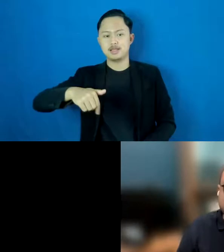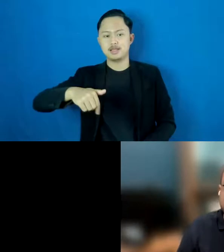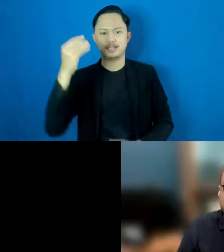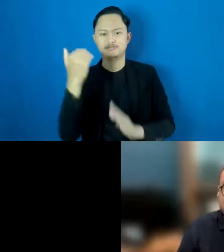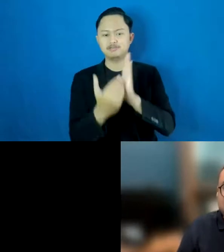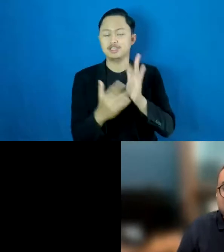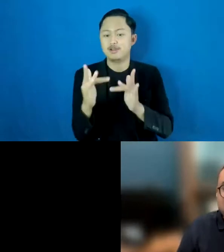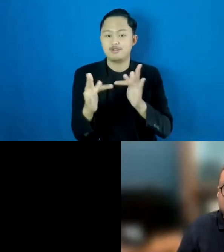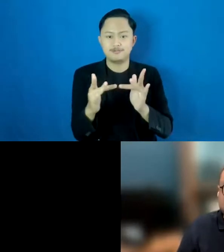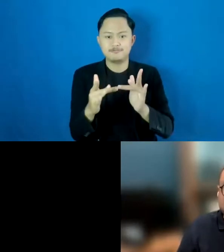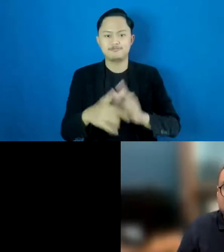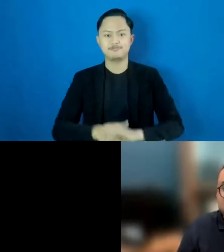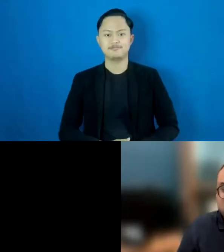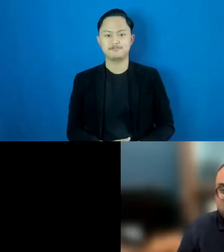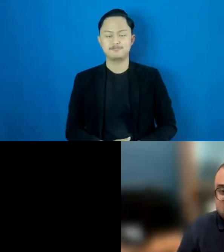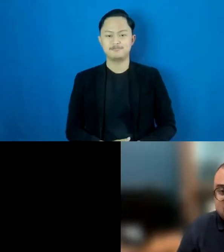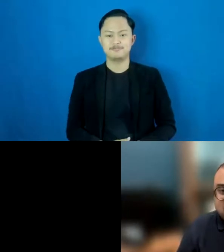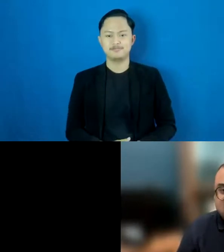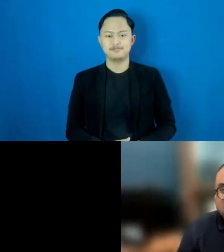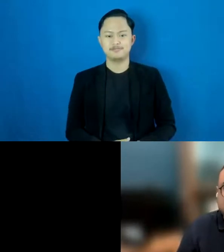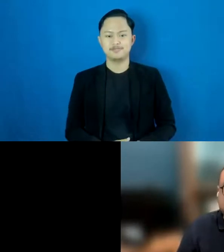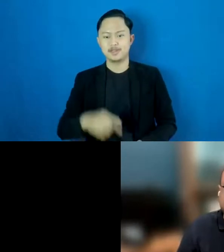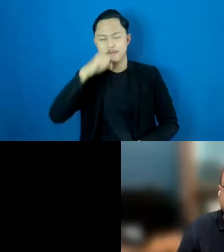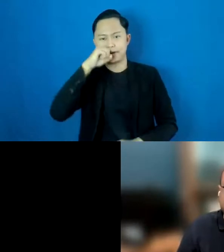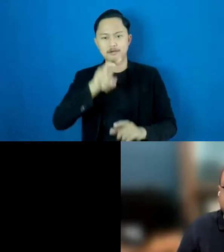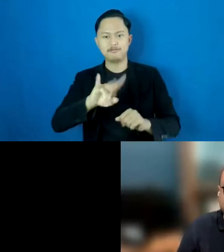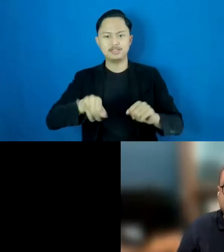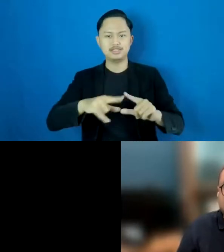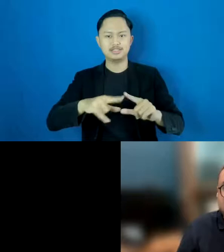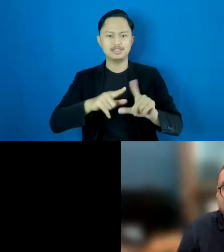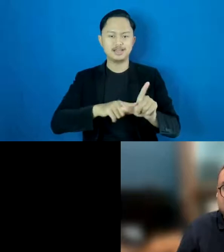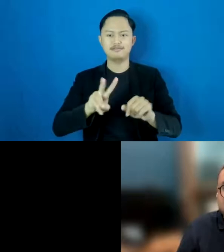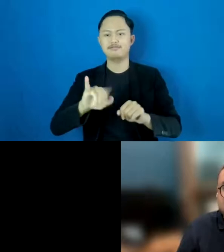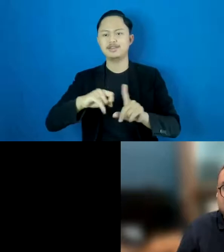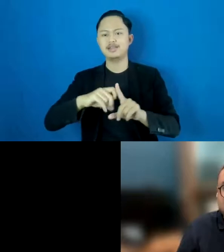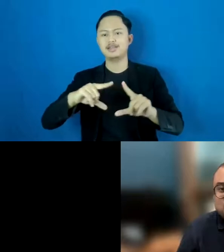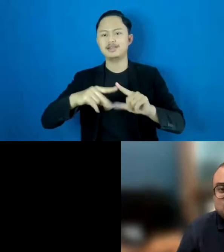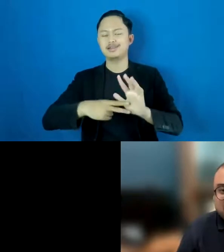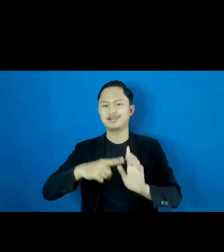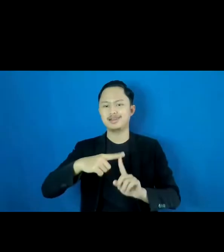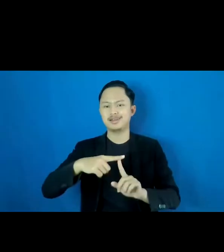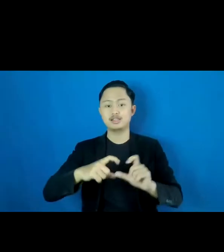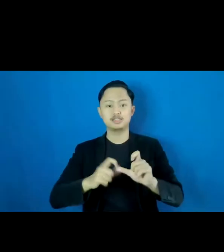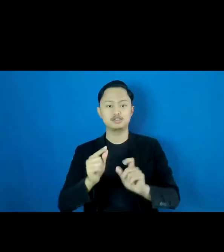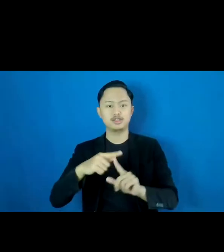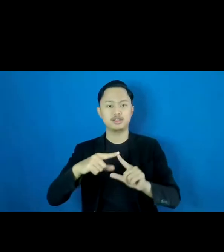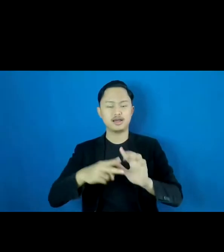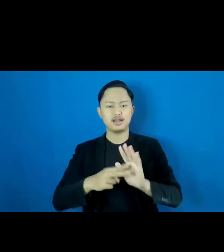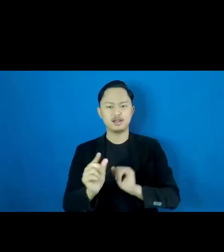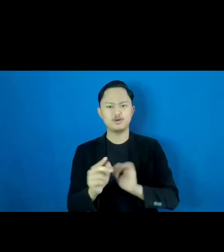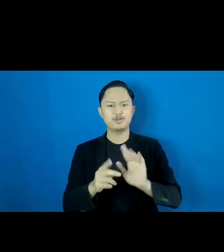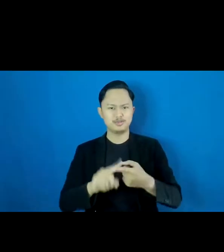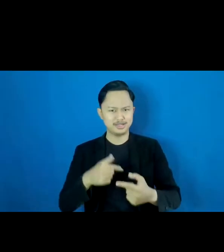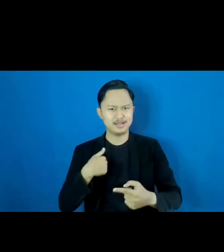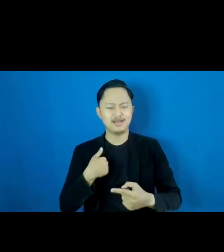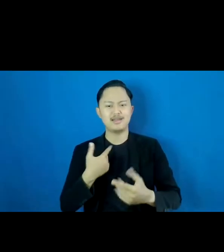least. Welcome to Mr. Vijay, Mr. Vikram, Mr. Sutano, my friend, and also